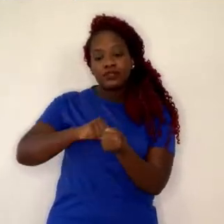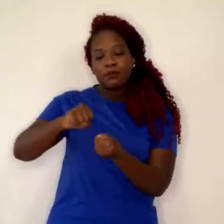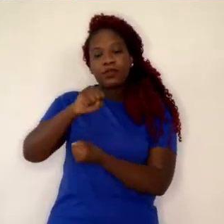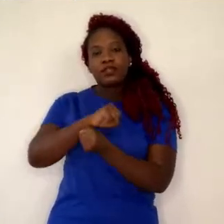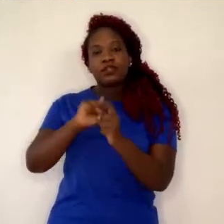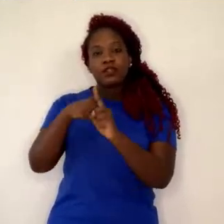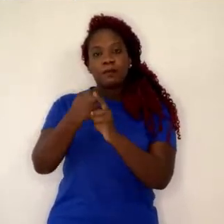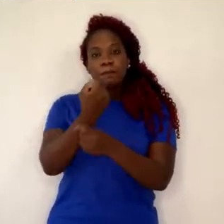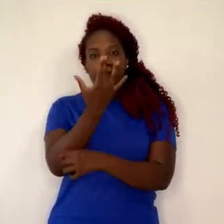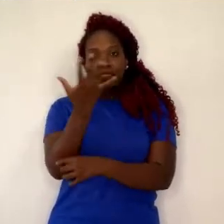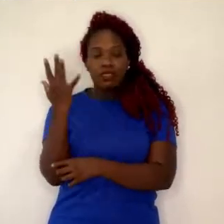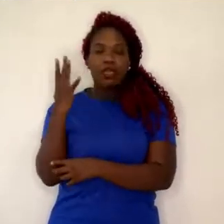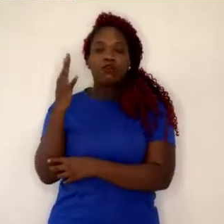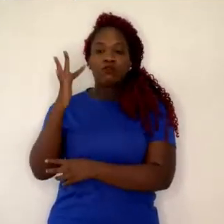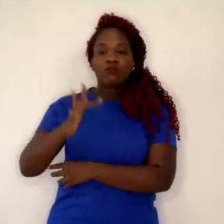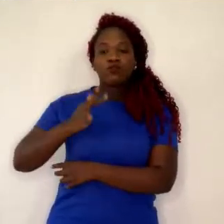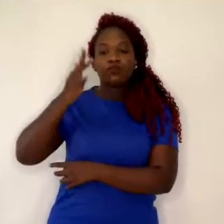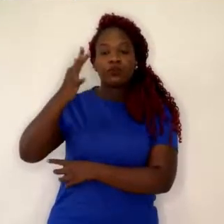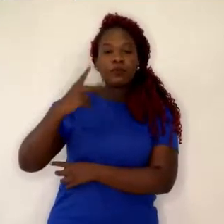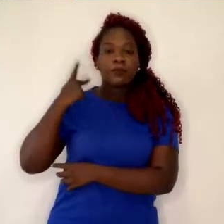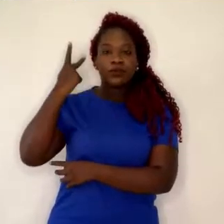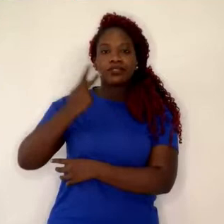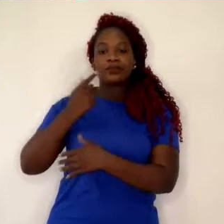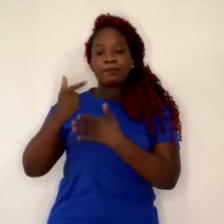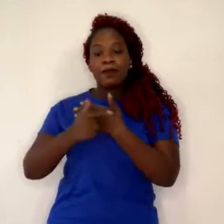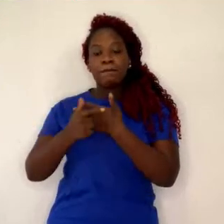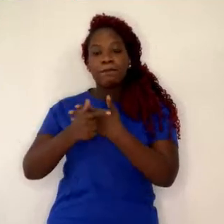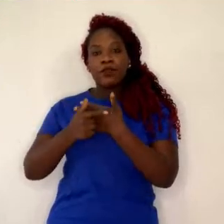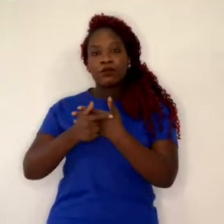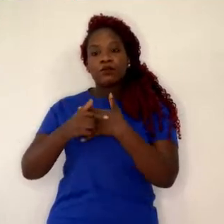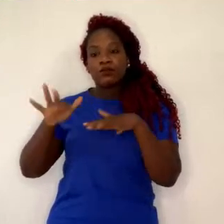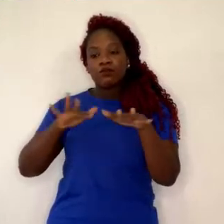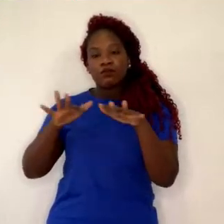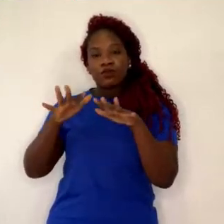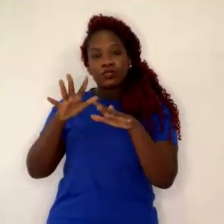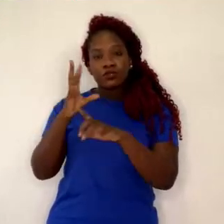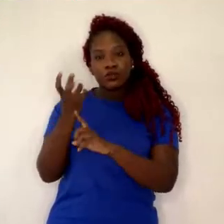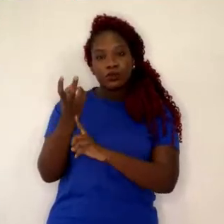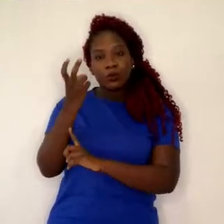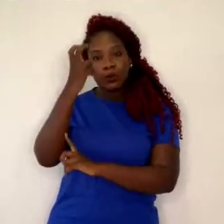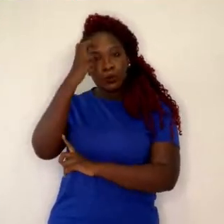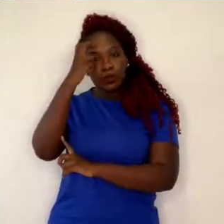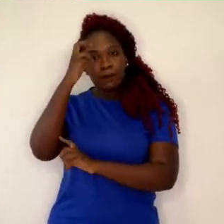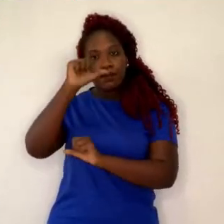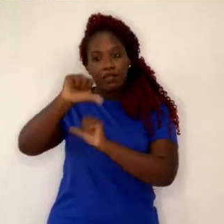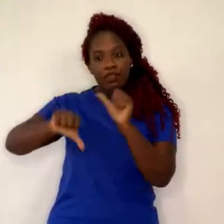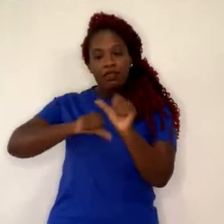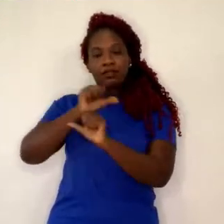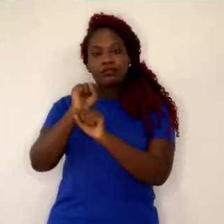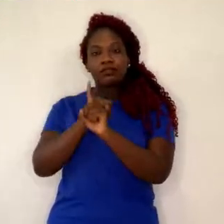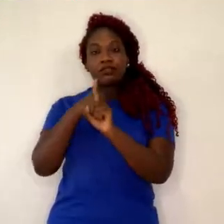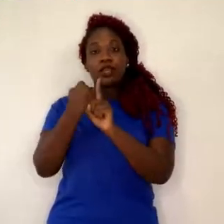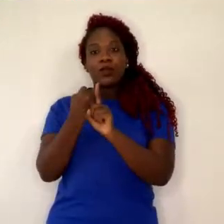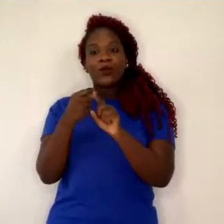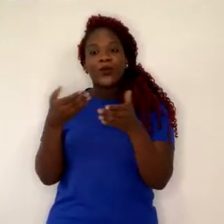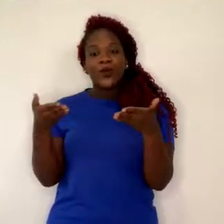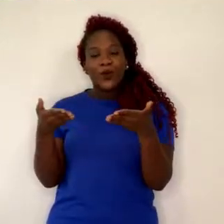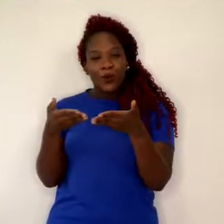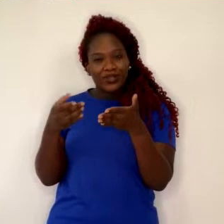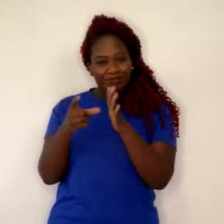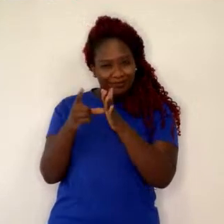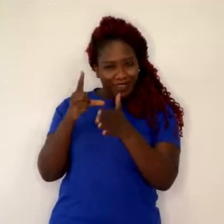sustainability, environmental sustainability, new tests for Brazilian politics, the role of cultural manifestations for